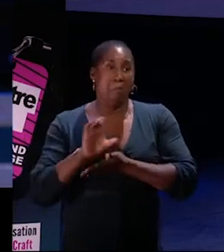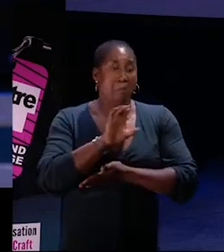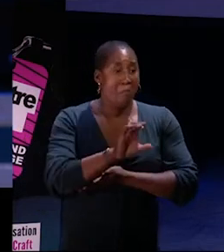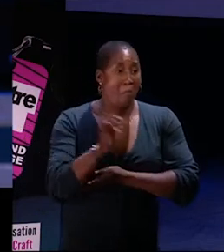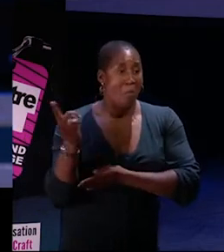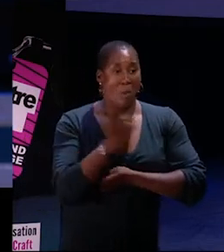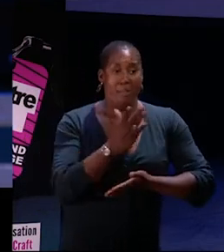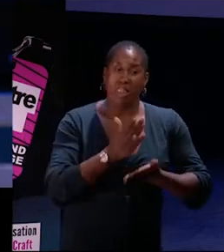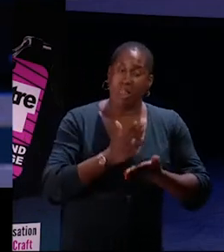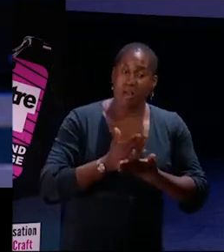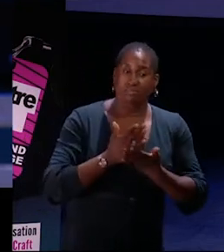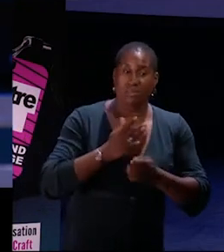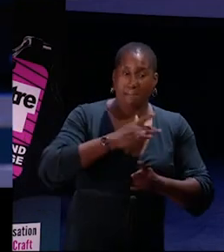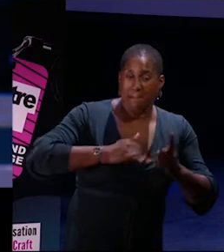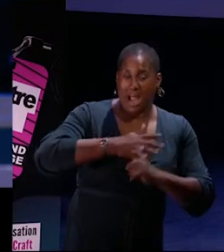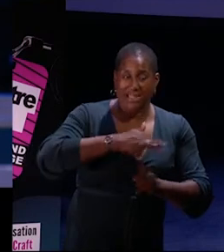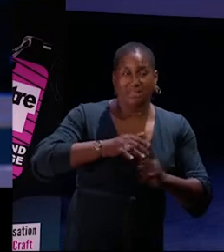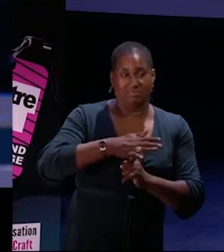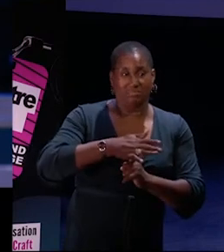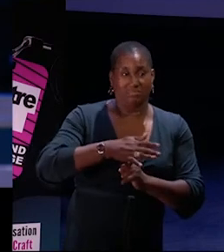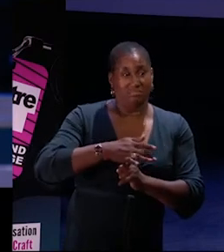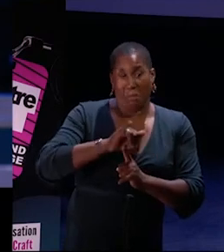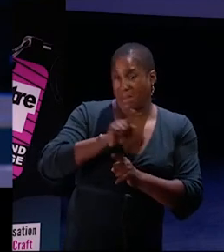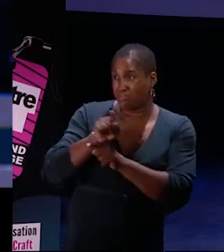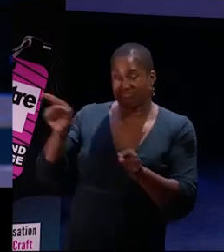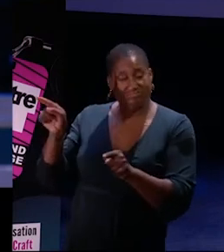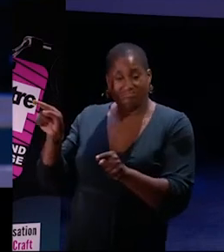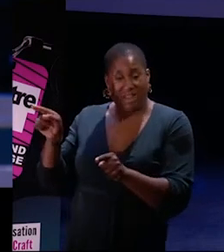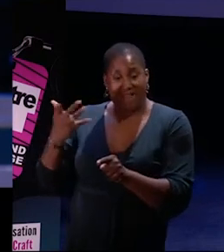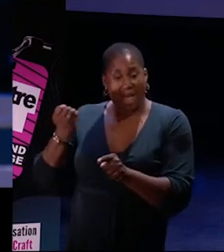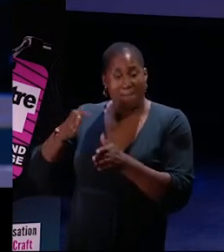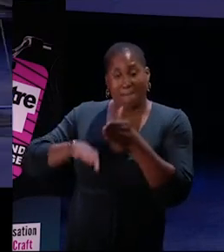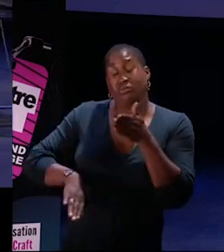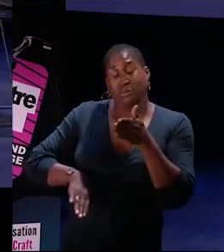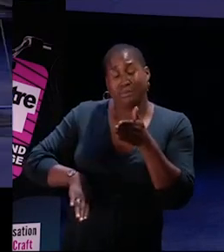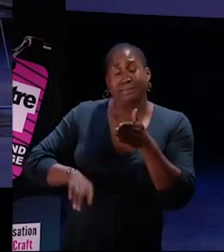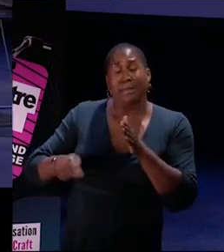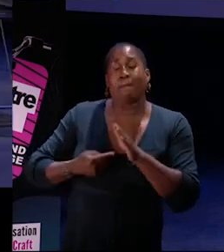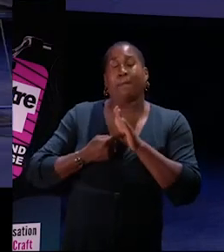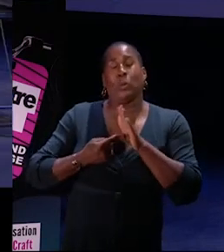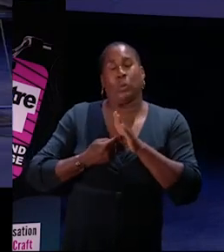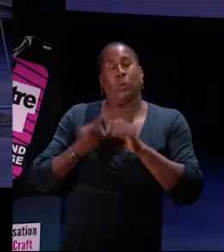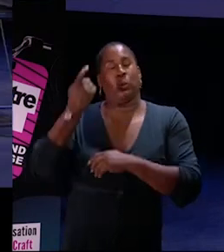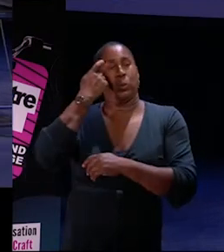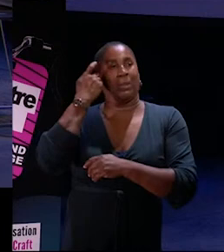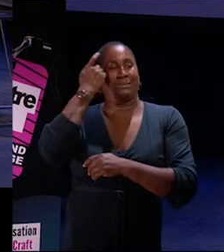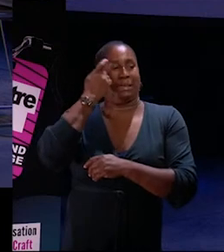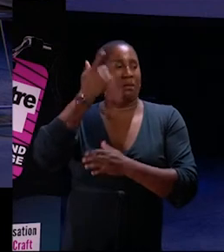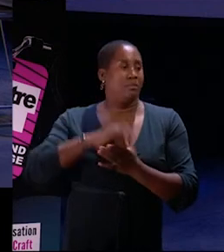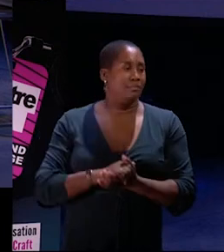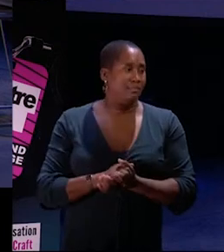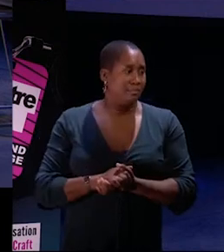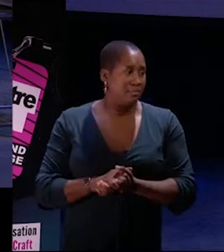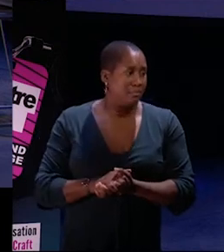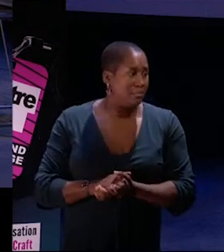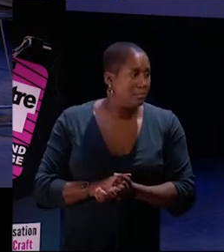us to reach people who might not otherwise have that experience, and I think that's something we should always bear in mind. Mm. I think it's an